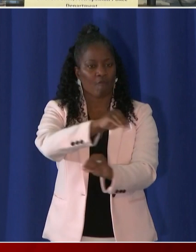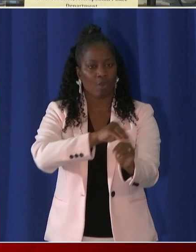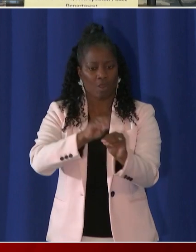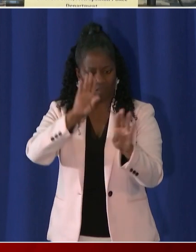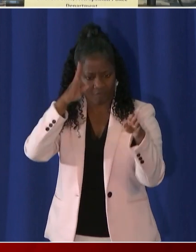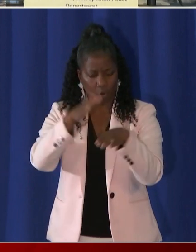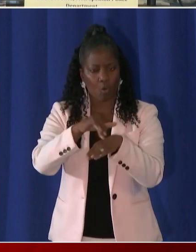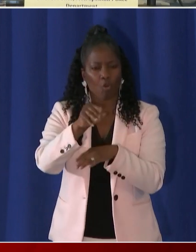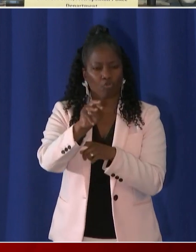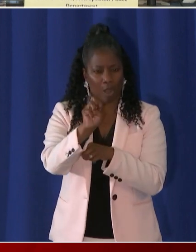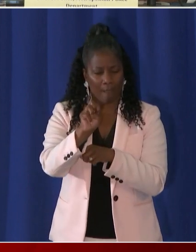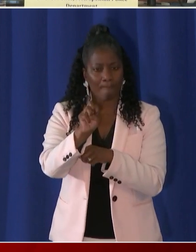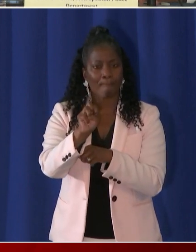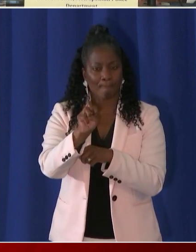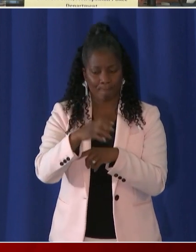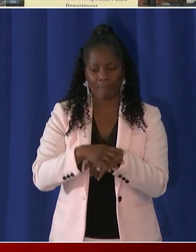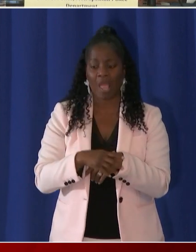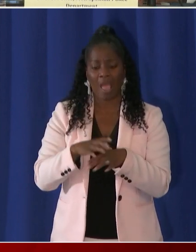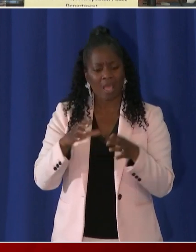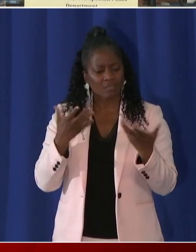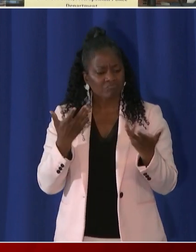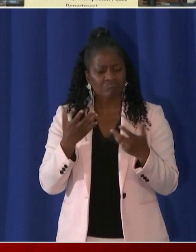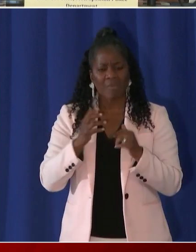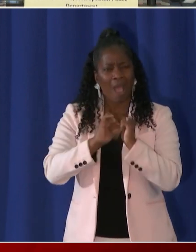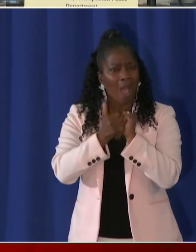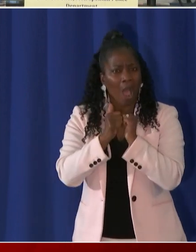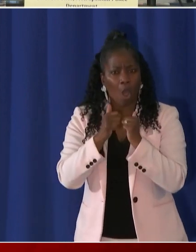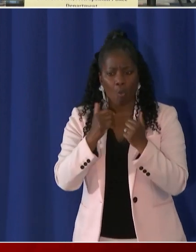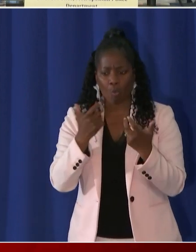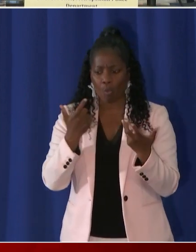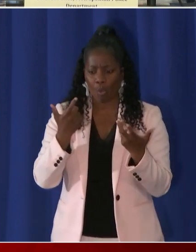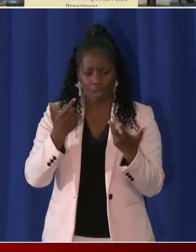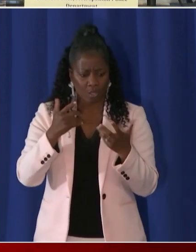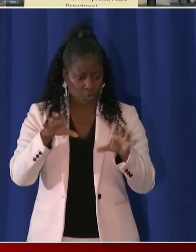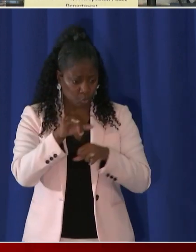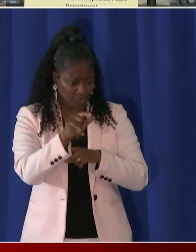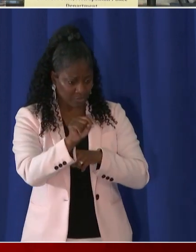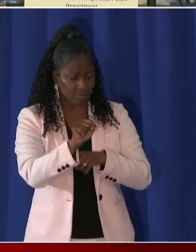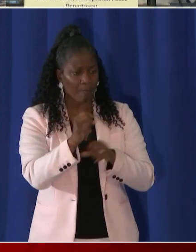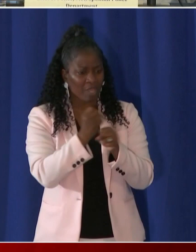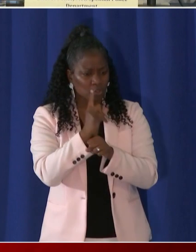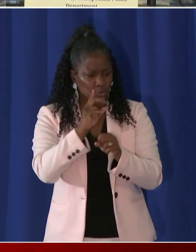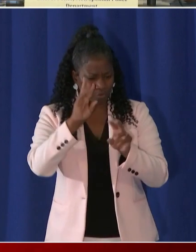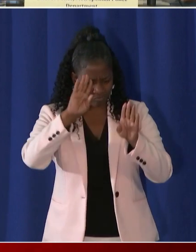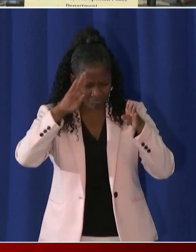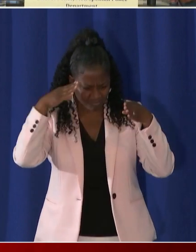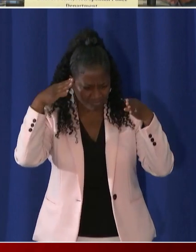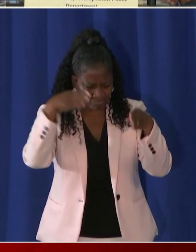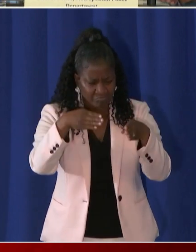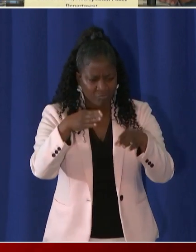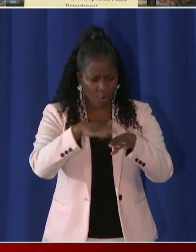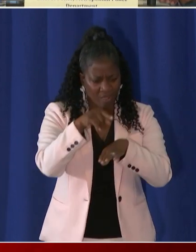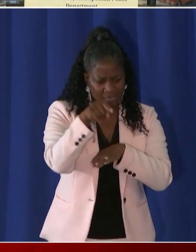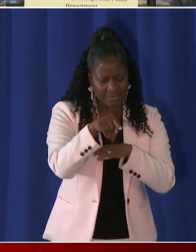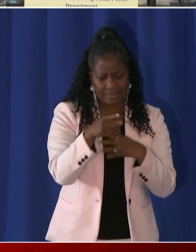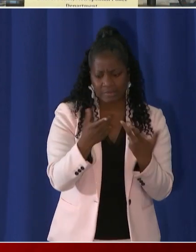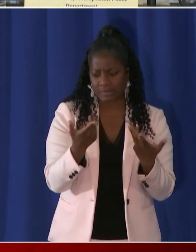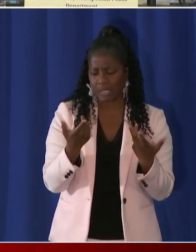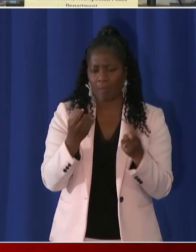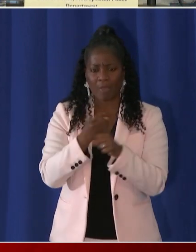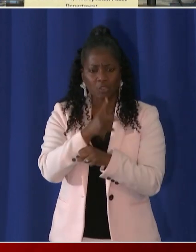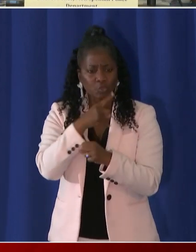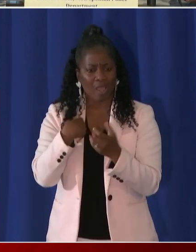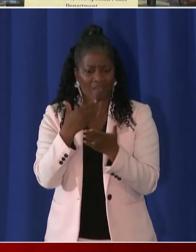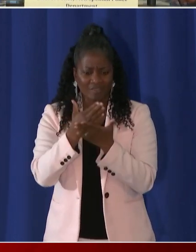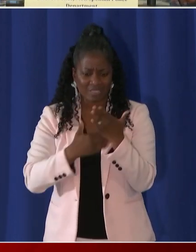and to do it in spaces where there needs to be an intense focus, or to do it in spaces where there is